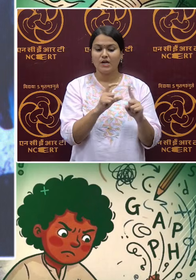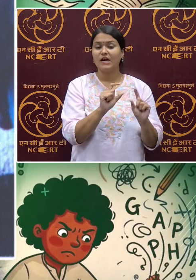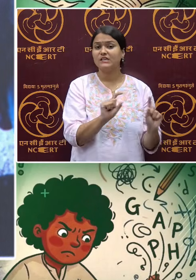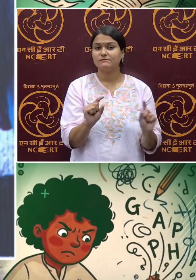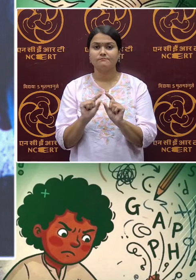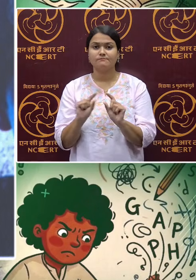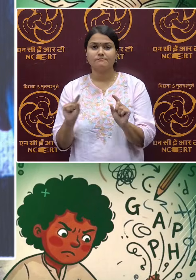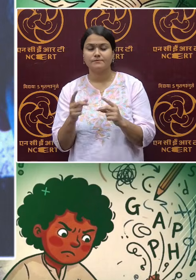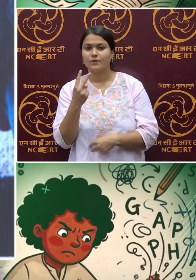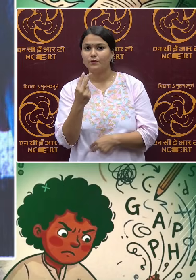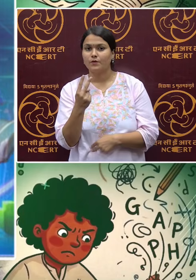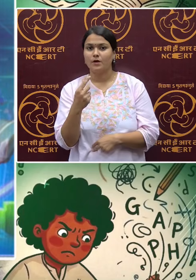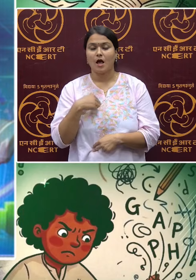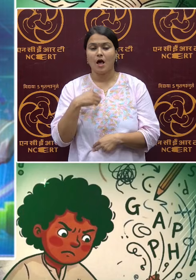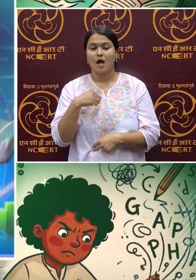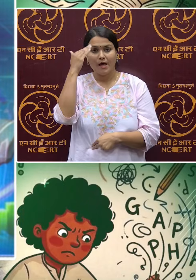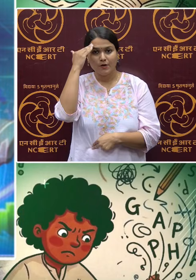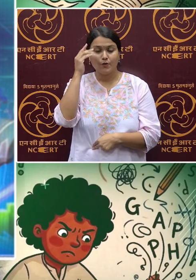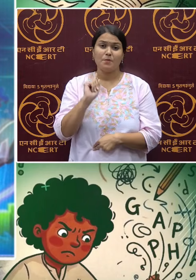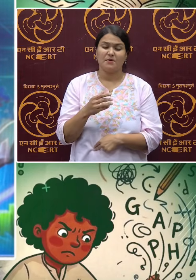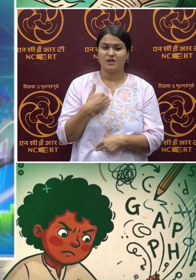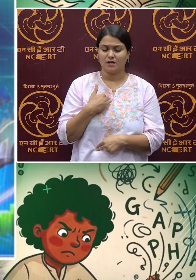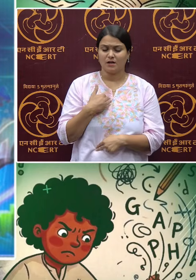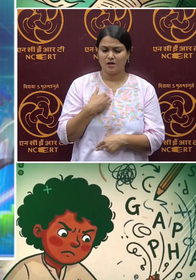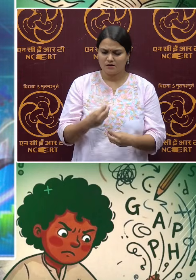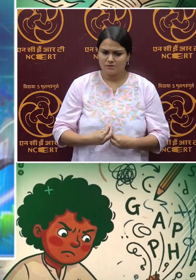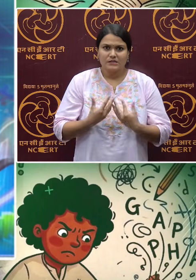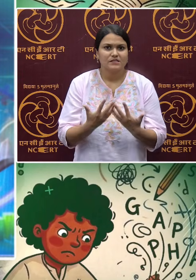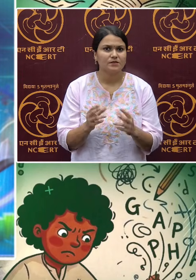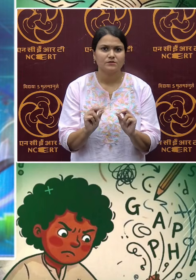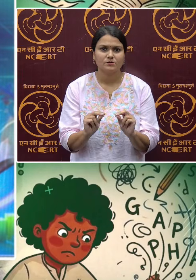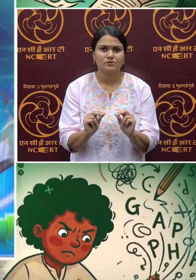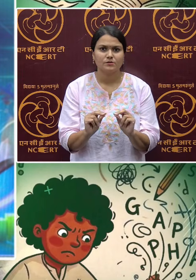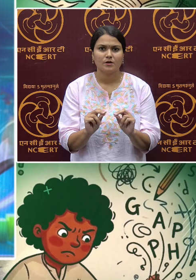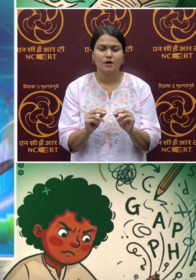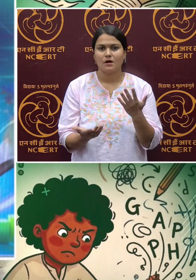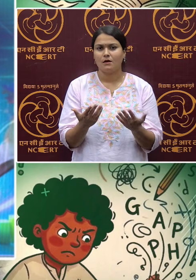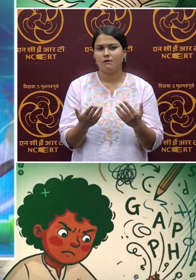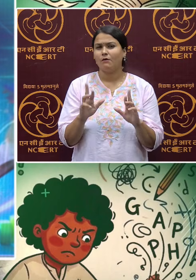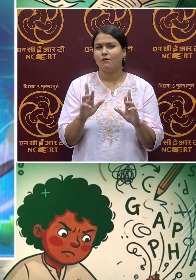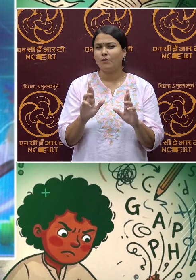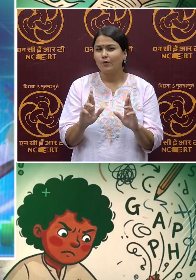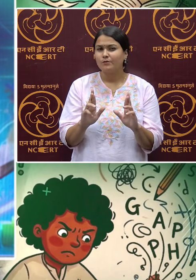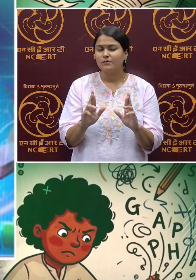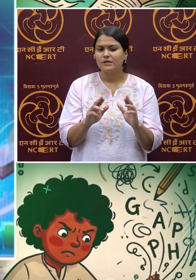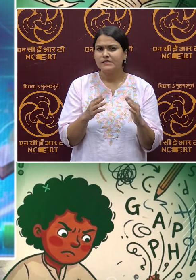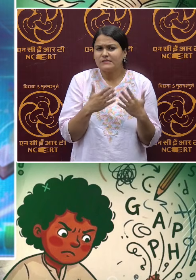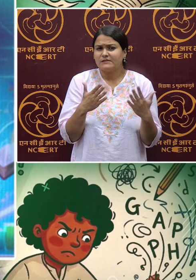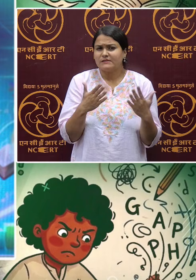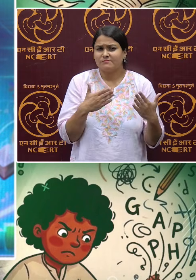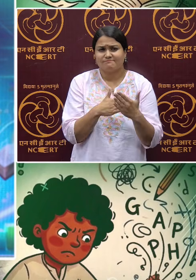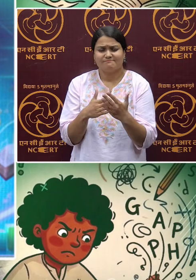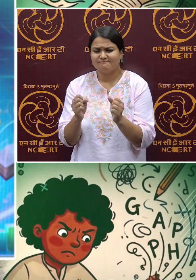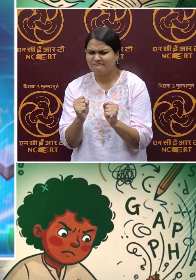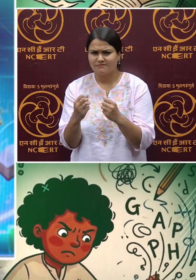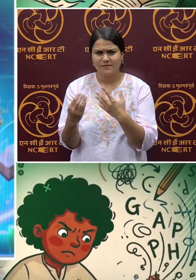there's a tagline which says, I know it, but I can't say it. I'm sure it's going to be a little challenging and frustrating for